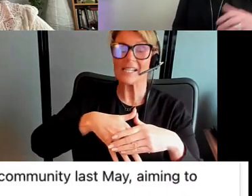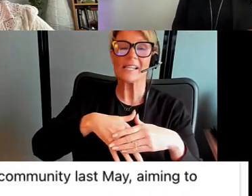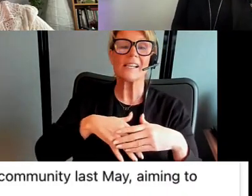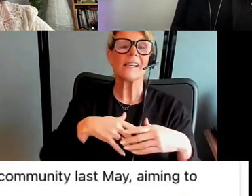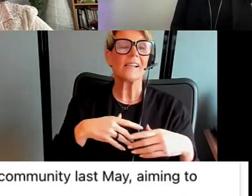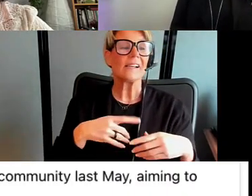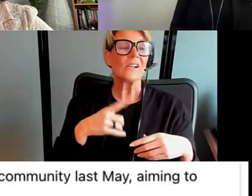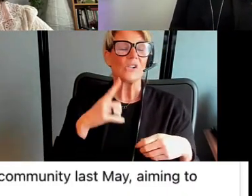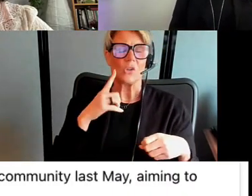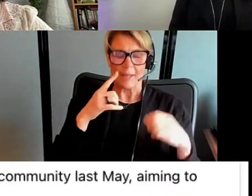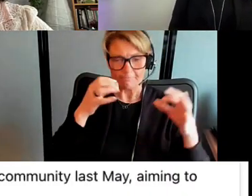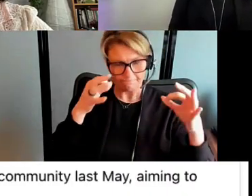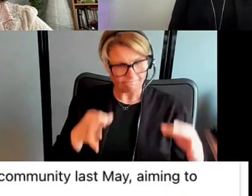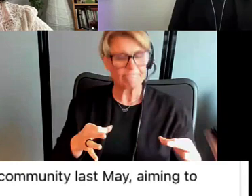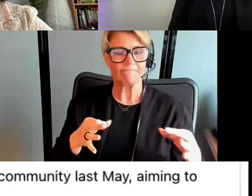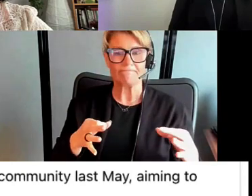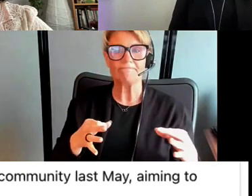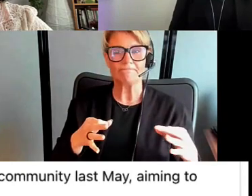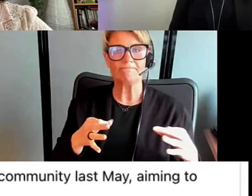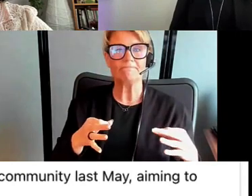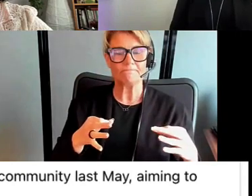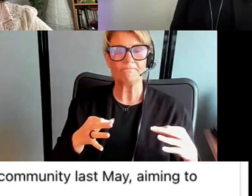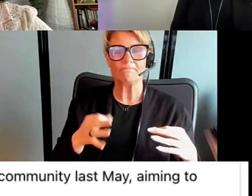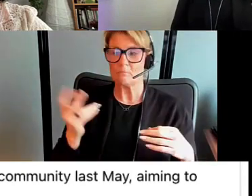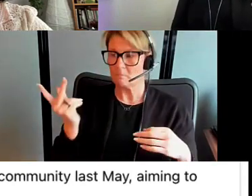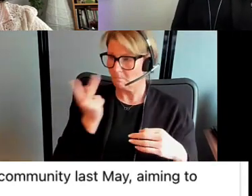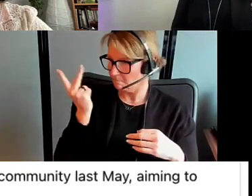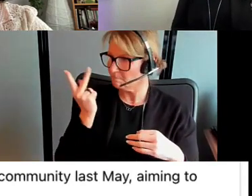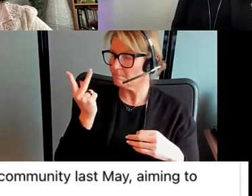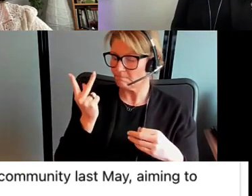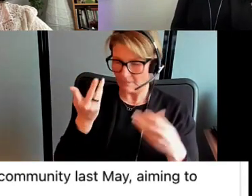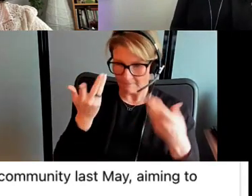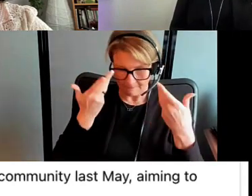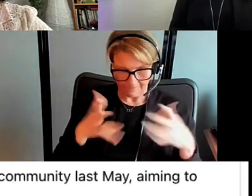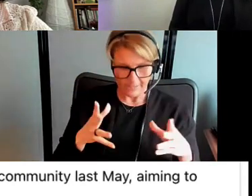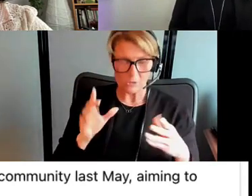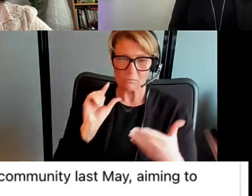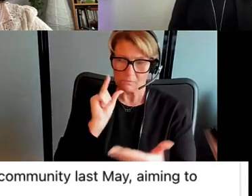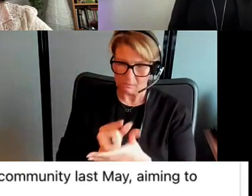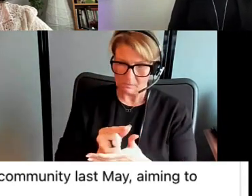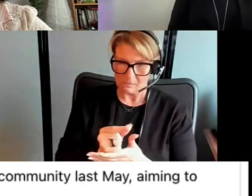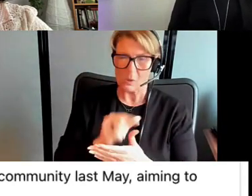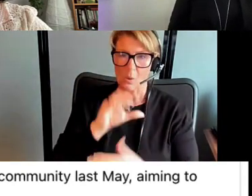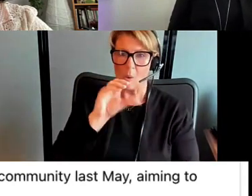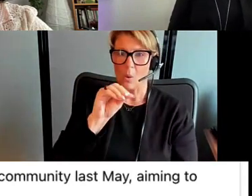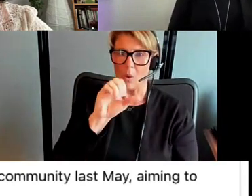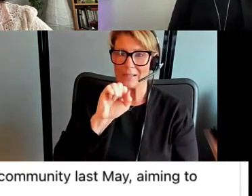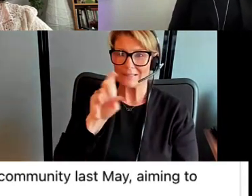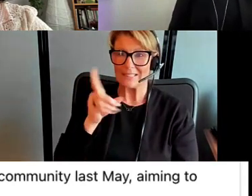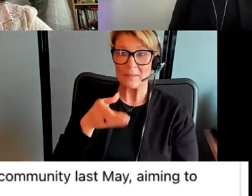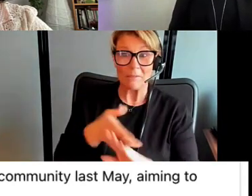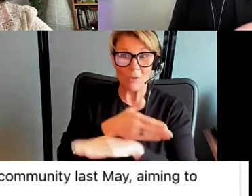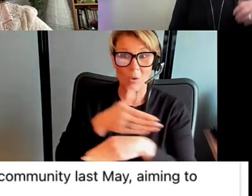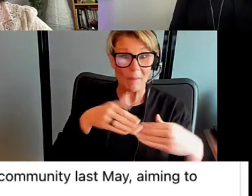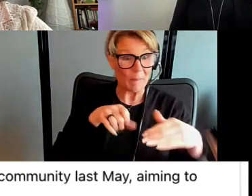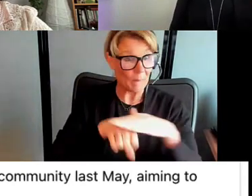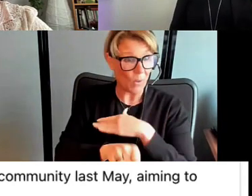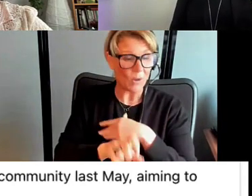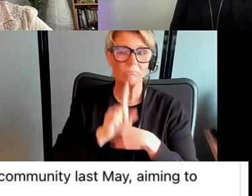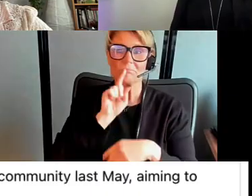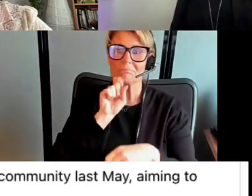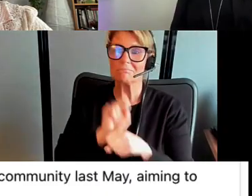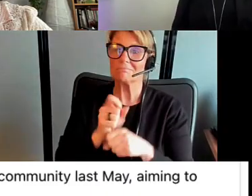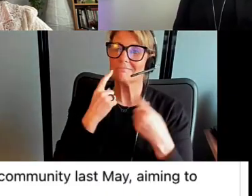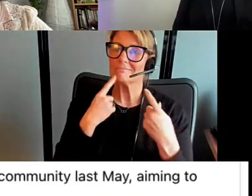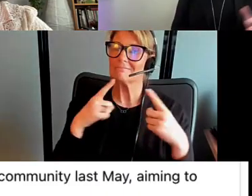us and to themselves that they would both finish their OSSD before the baby was born, and they did. So we